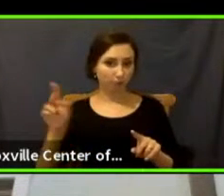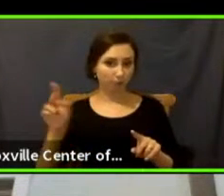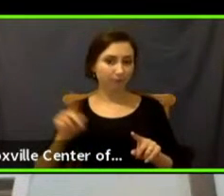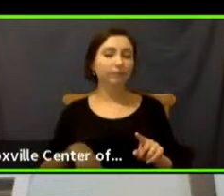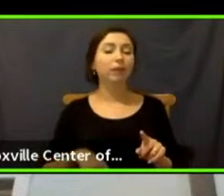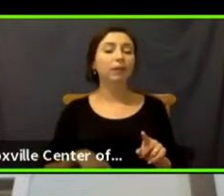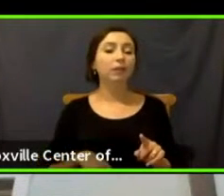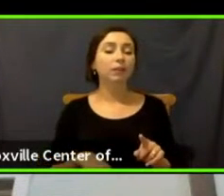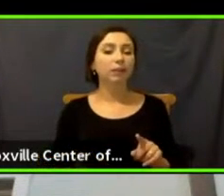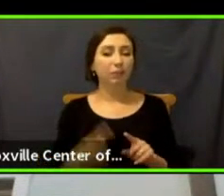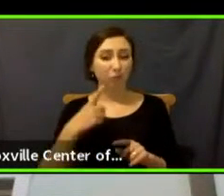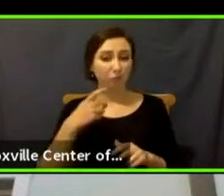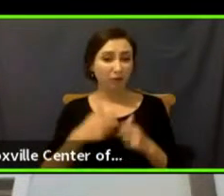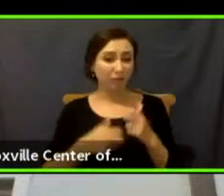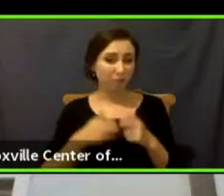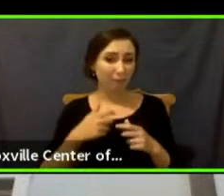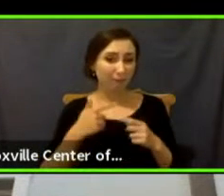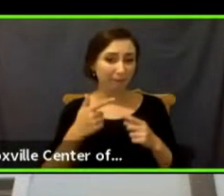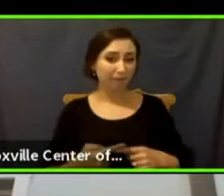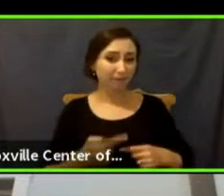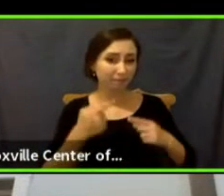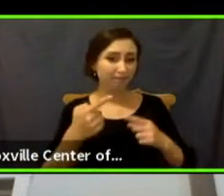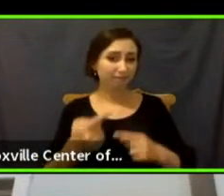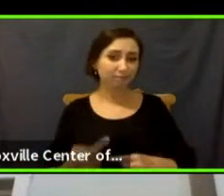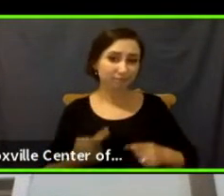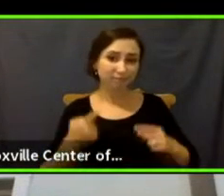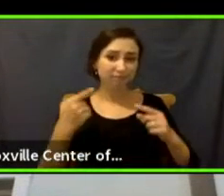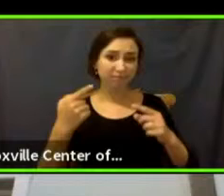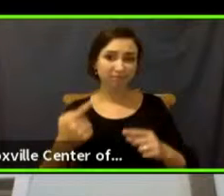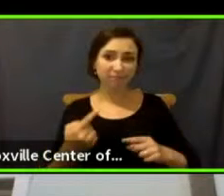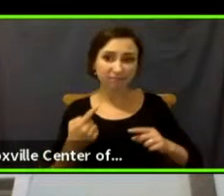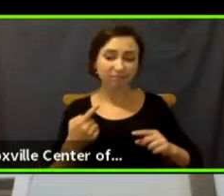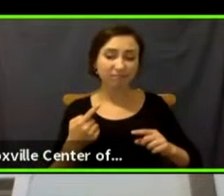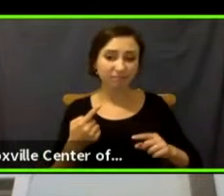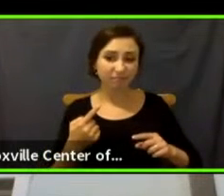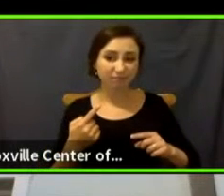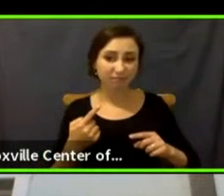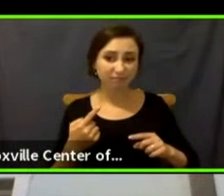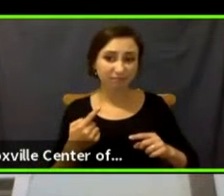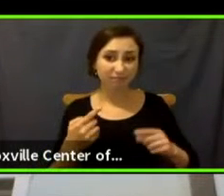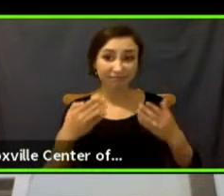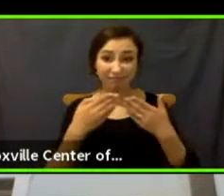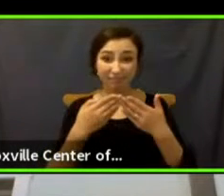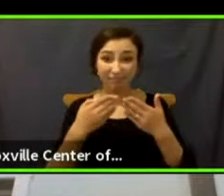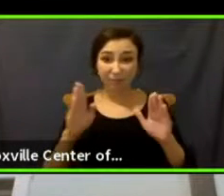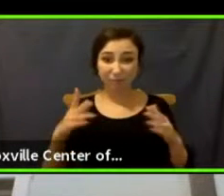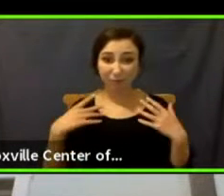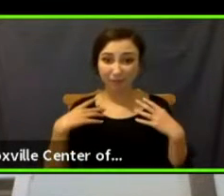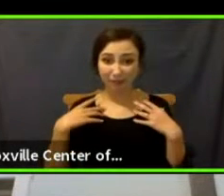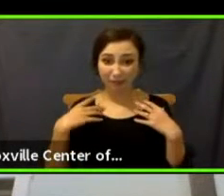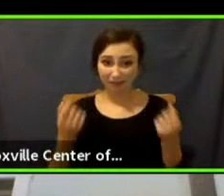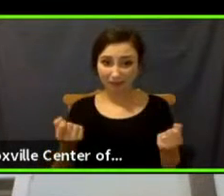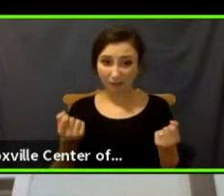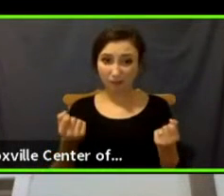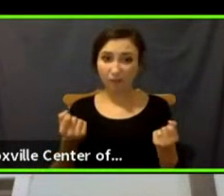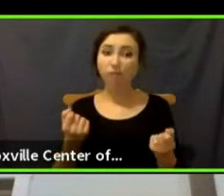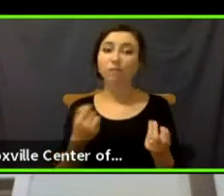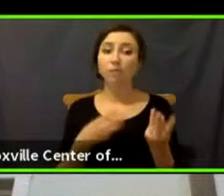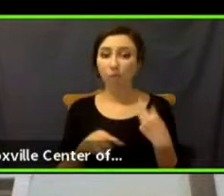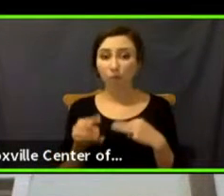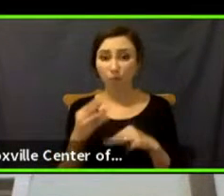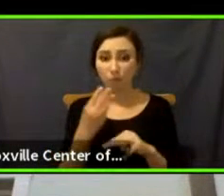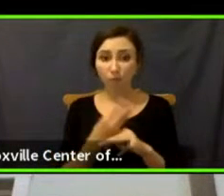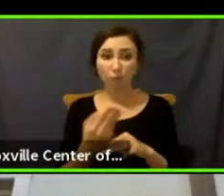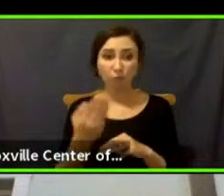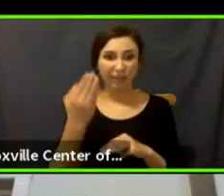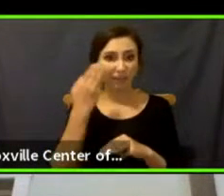problem that we wrestle with is that in the public health arena, we do know that strict